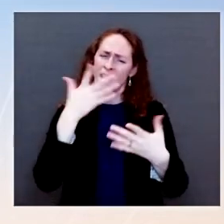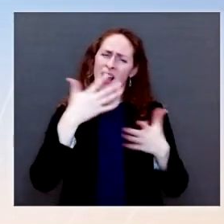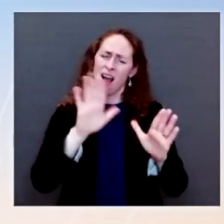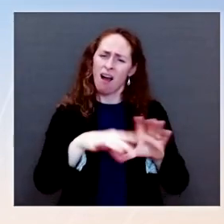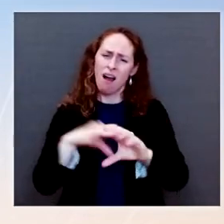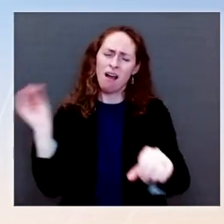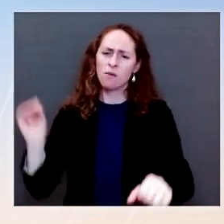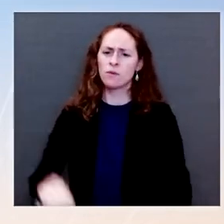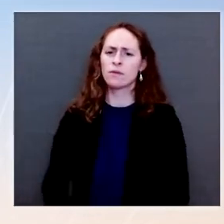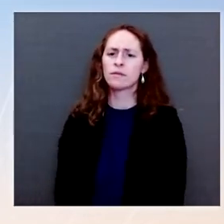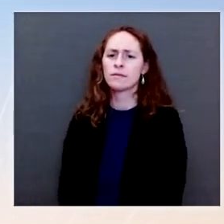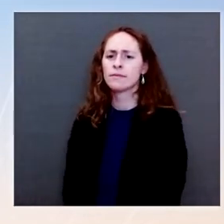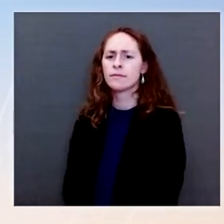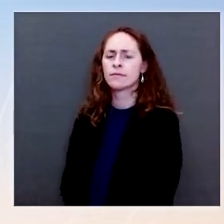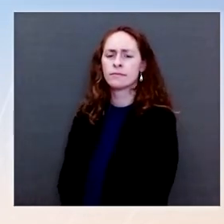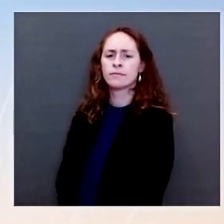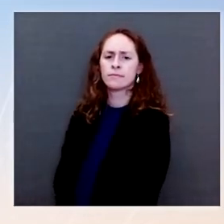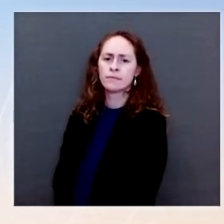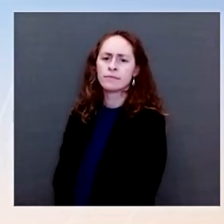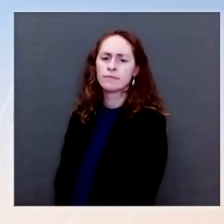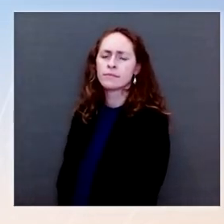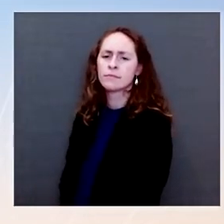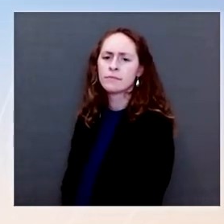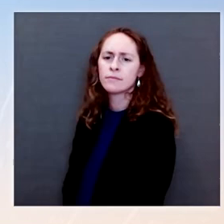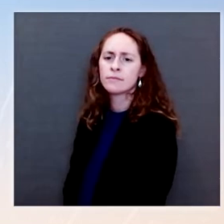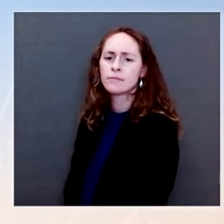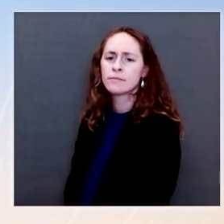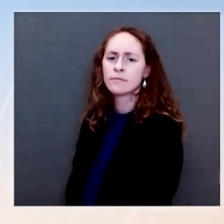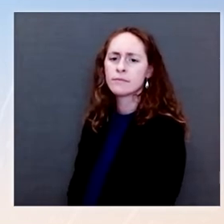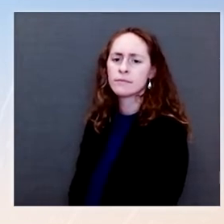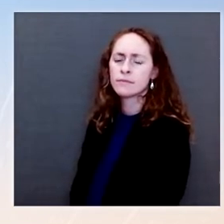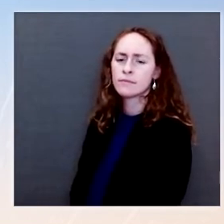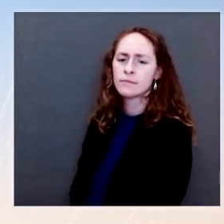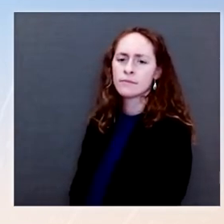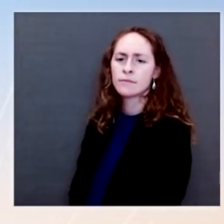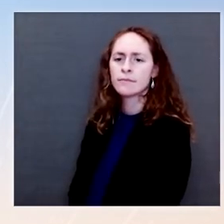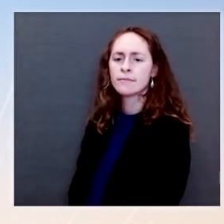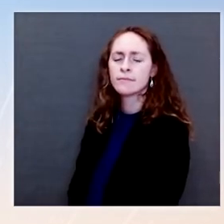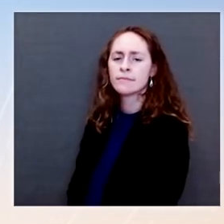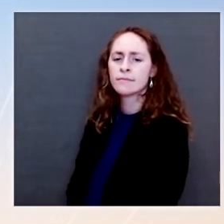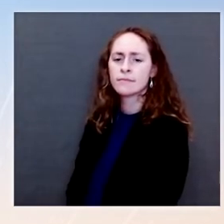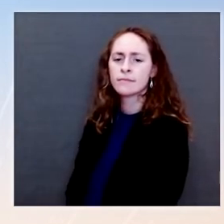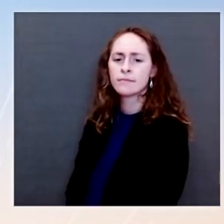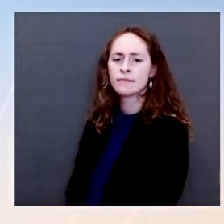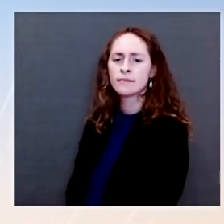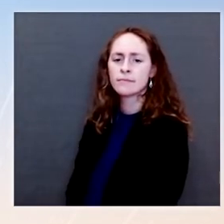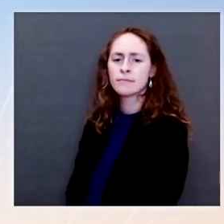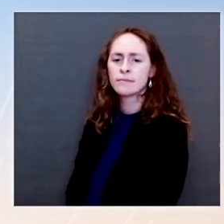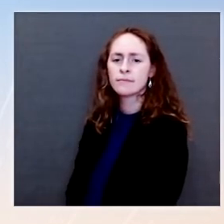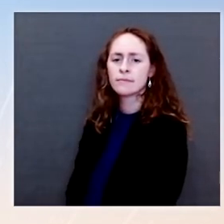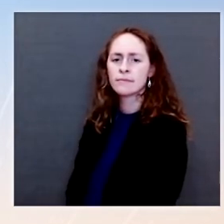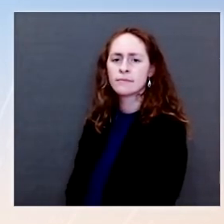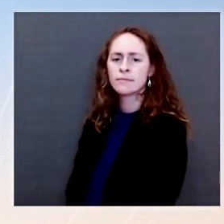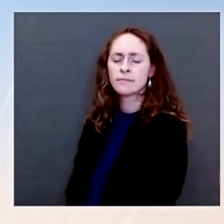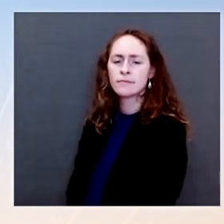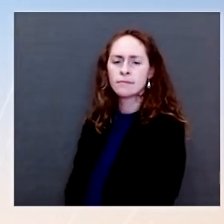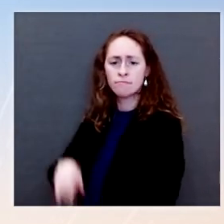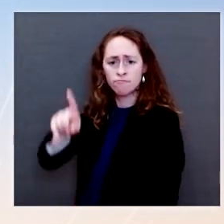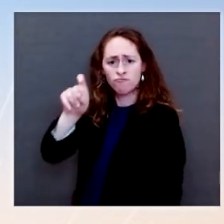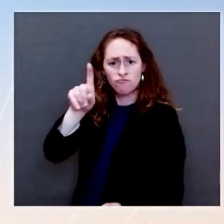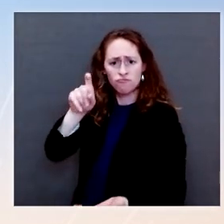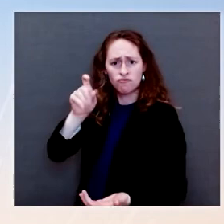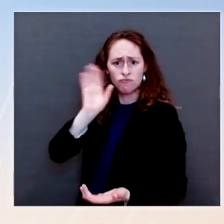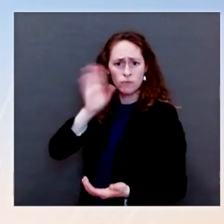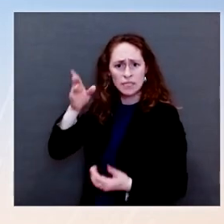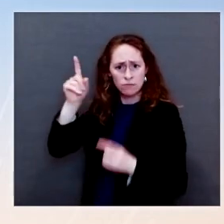be giving a eulogy for his friend? Sure, I certainly understand the question. I'm just going to leave it to them to finalize and announce any details